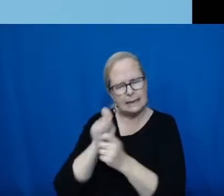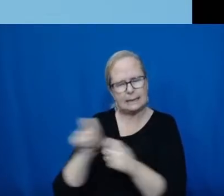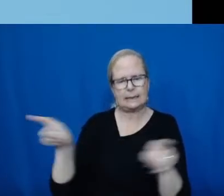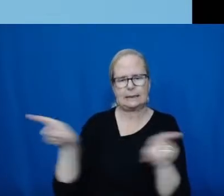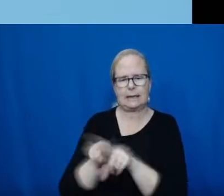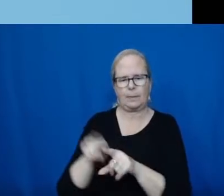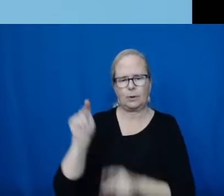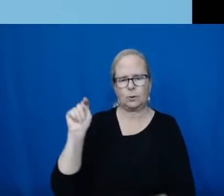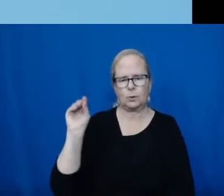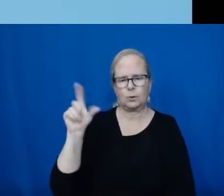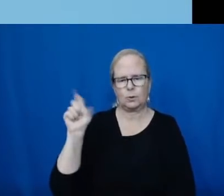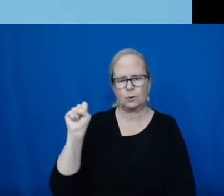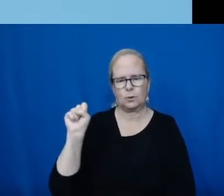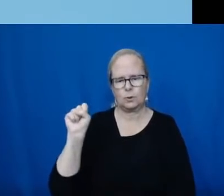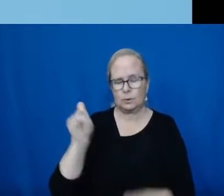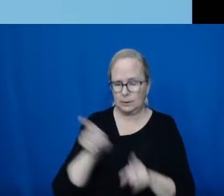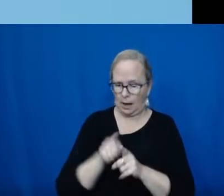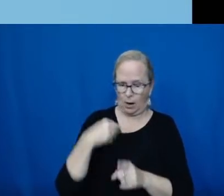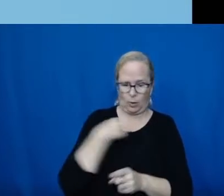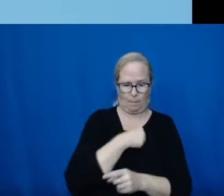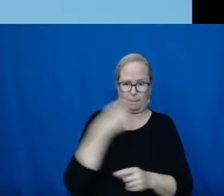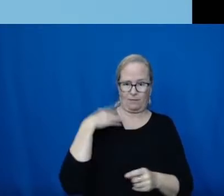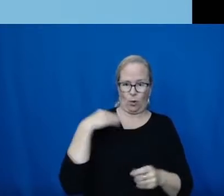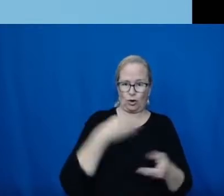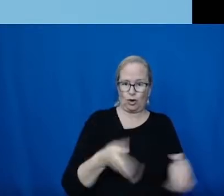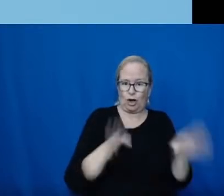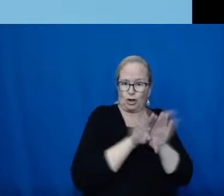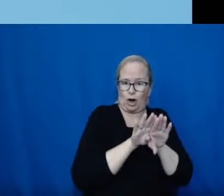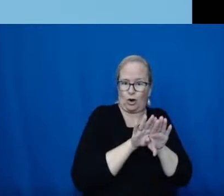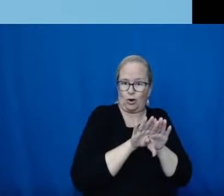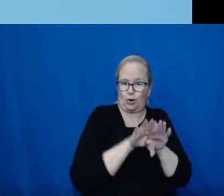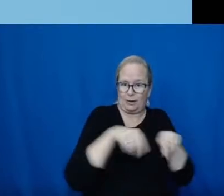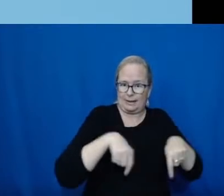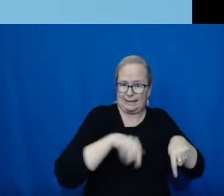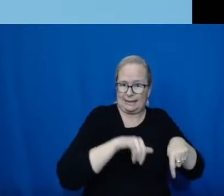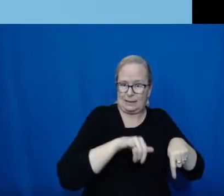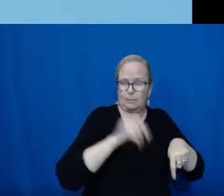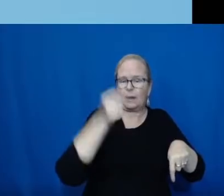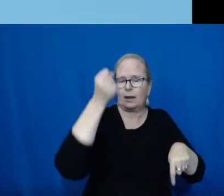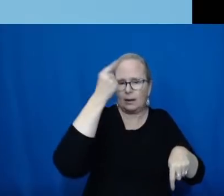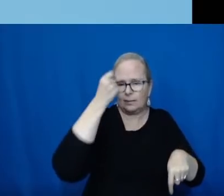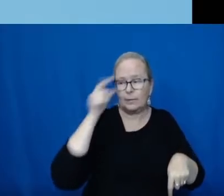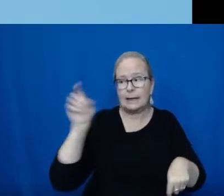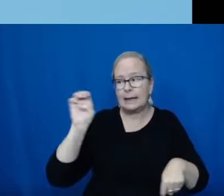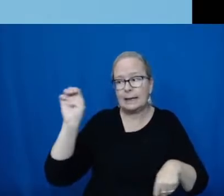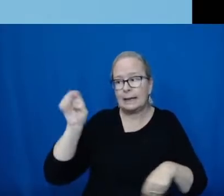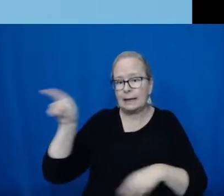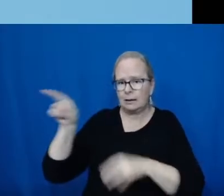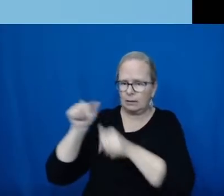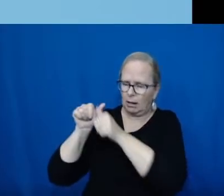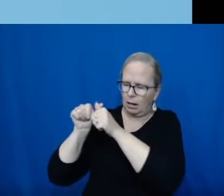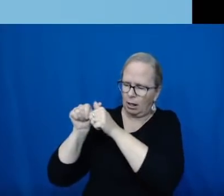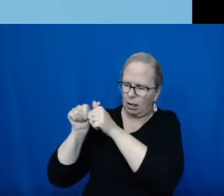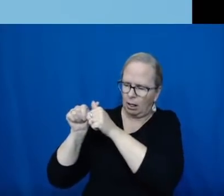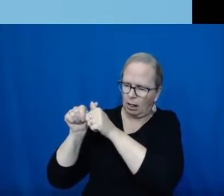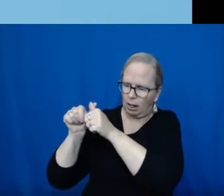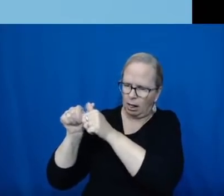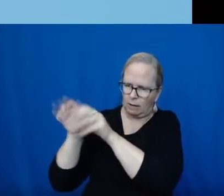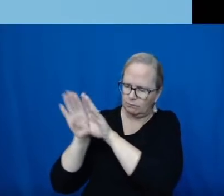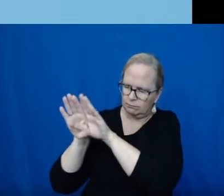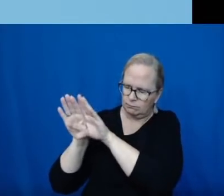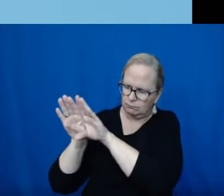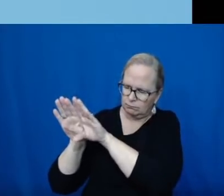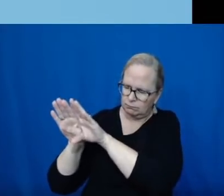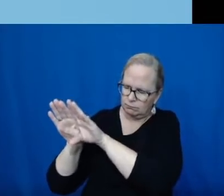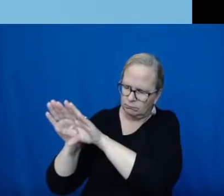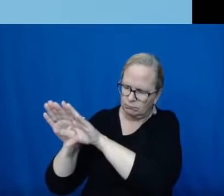kept them a little bit longer than us. So they didn't reopen until they stopped community transmission. And